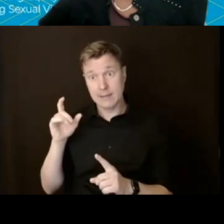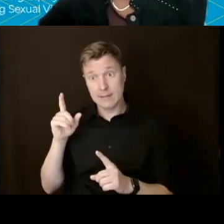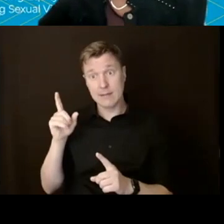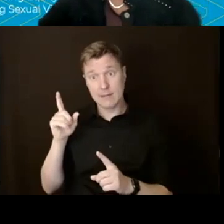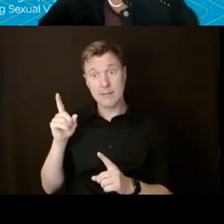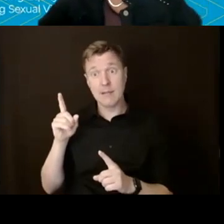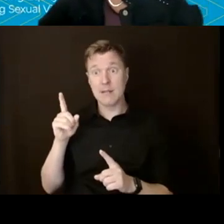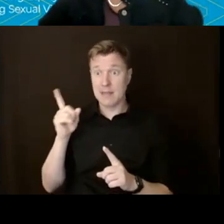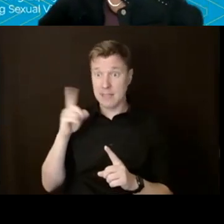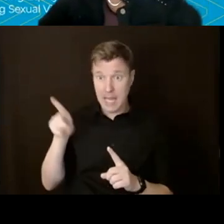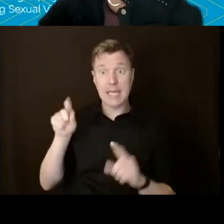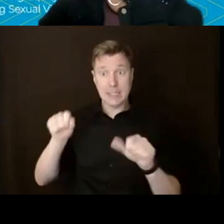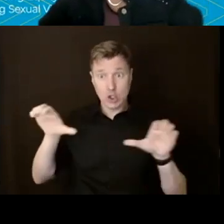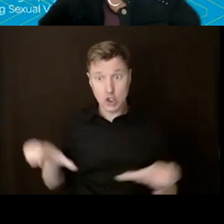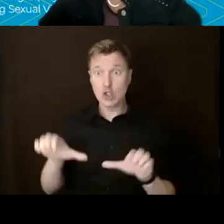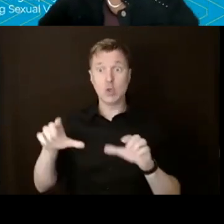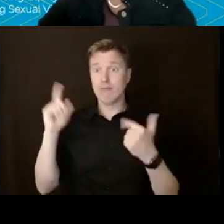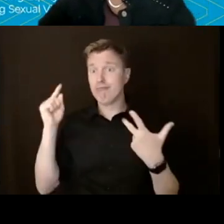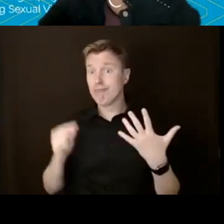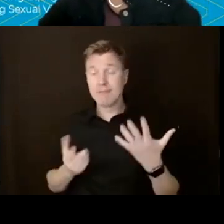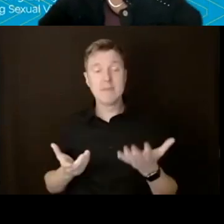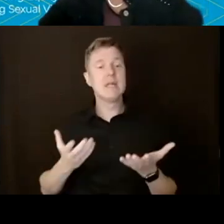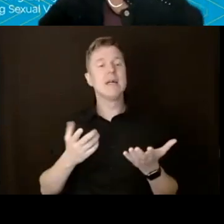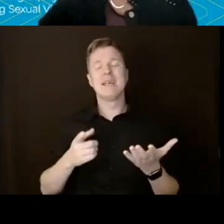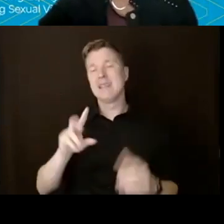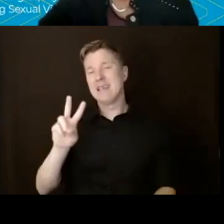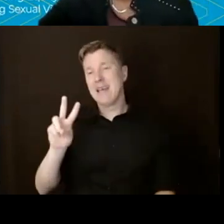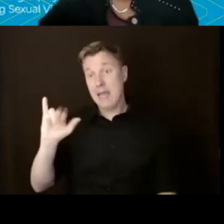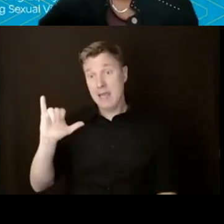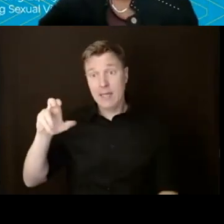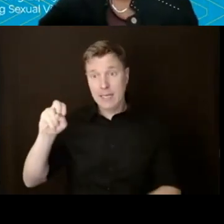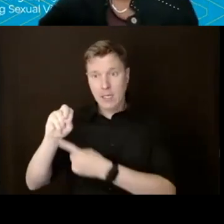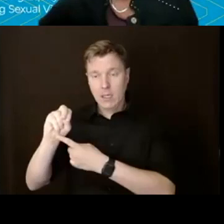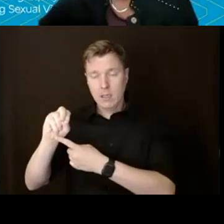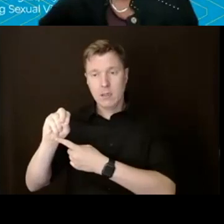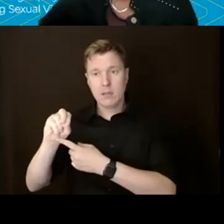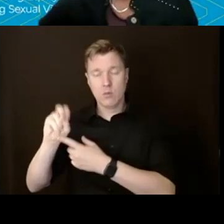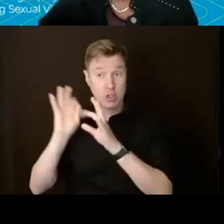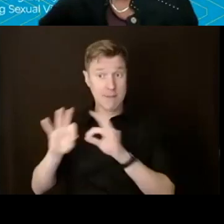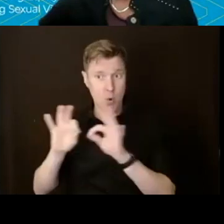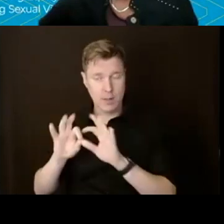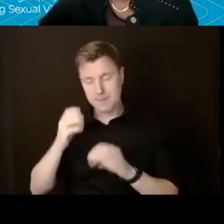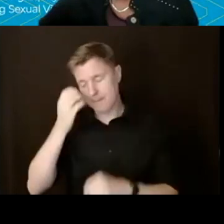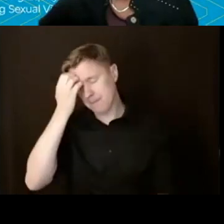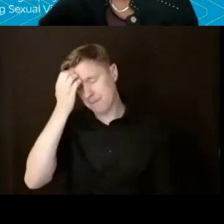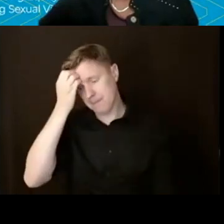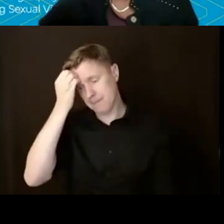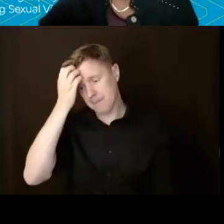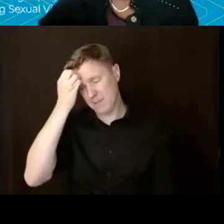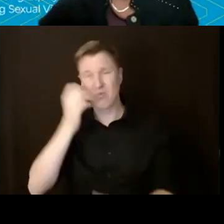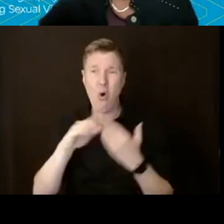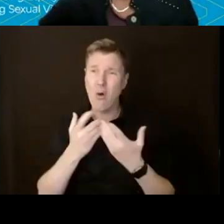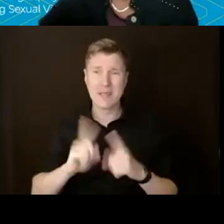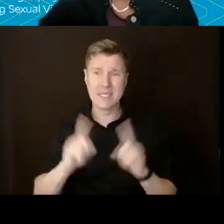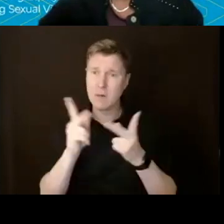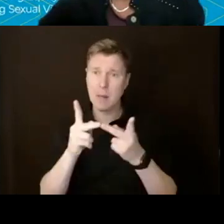do XYZ. Really, the thing about the villain that's important, because we're all in different